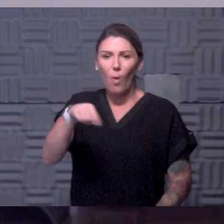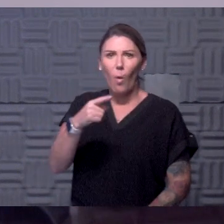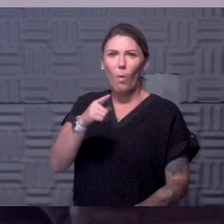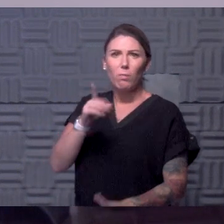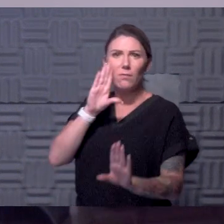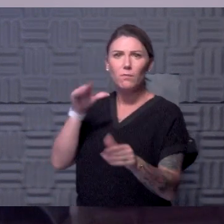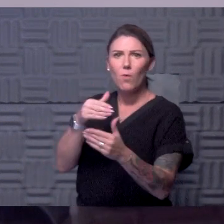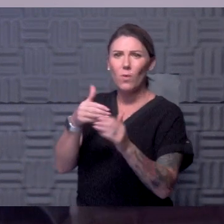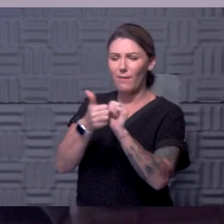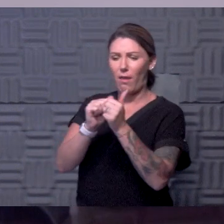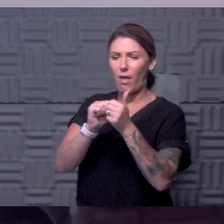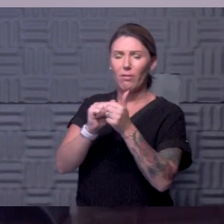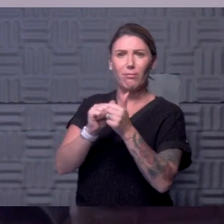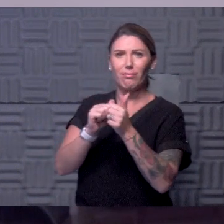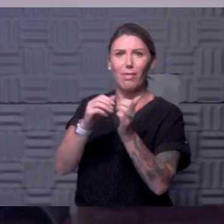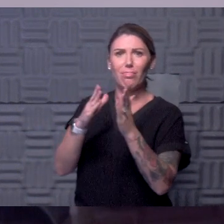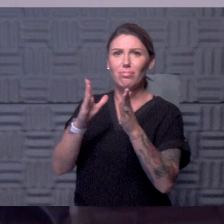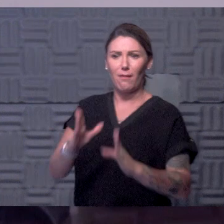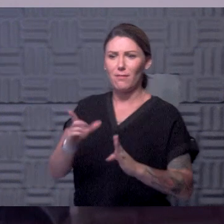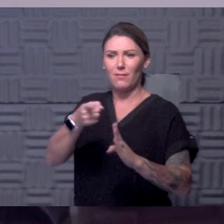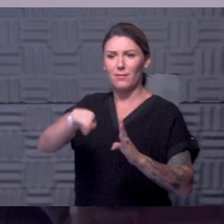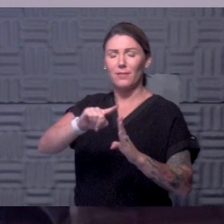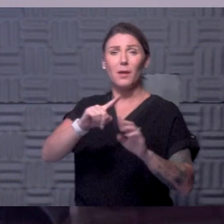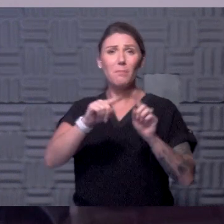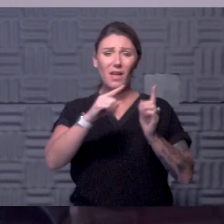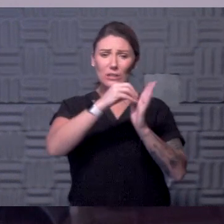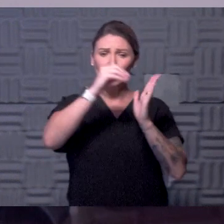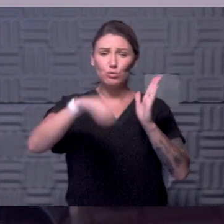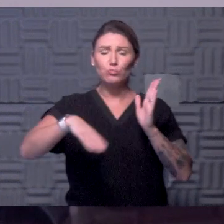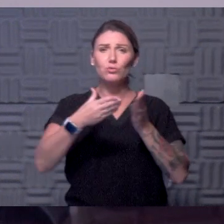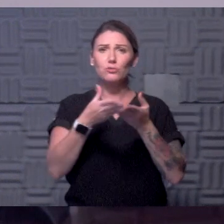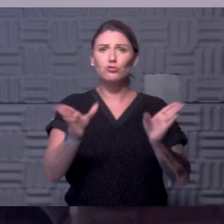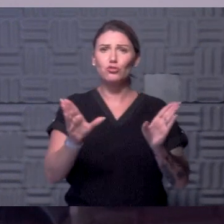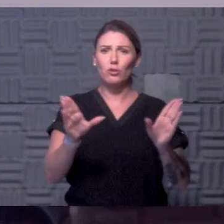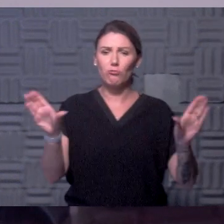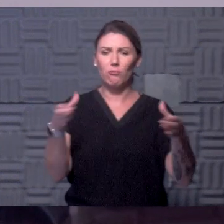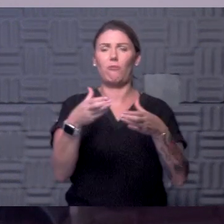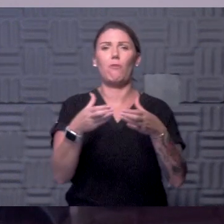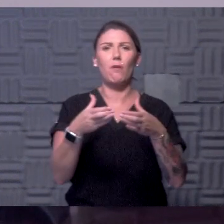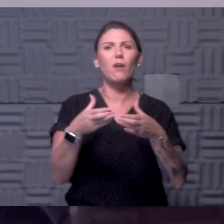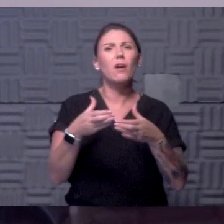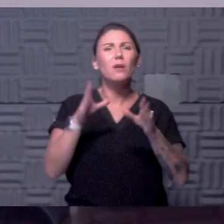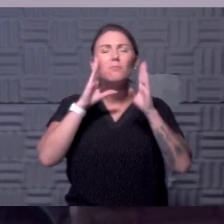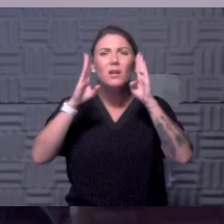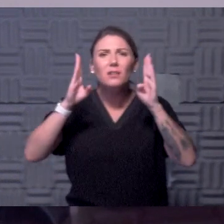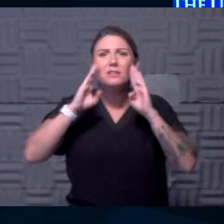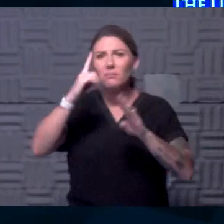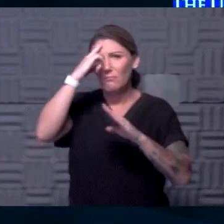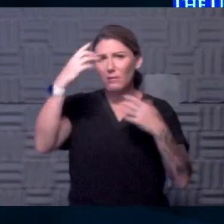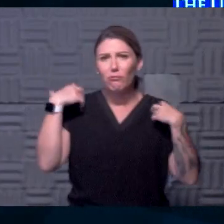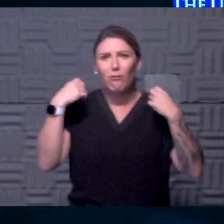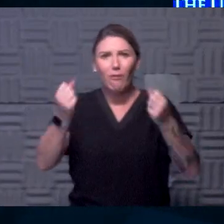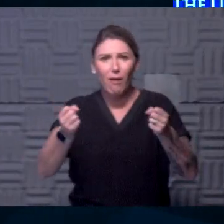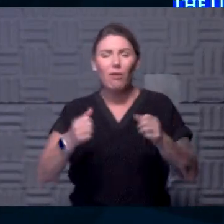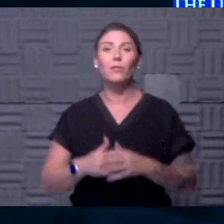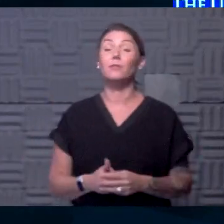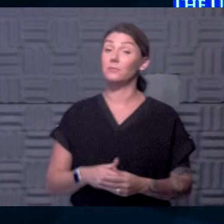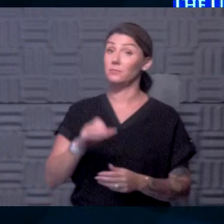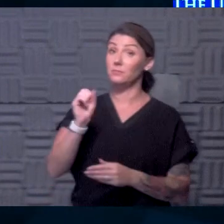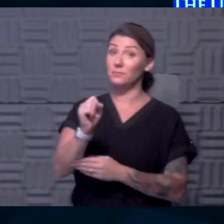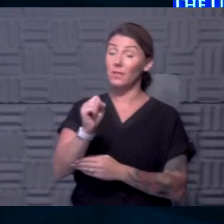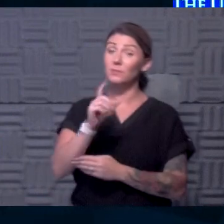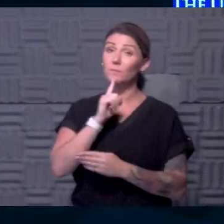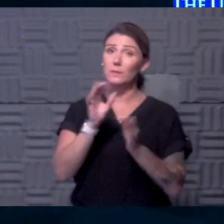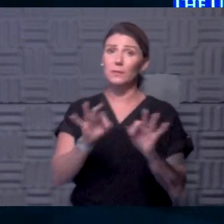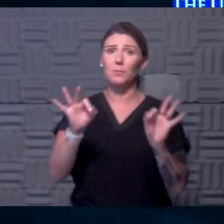athletic population, but students in general, is let's keep it, pay attention to the mental health aspects. Yeah, it is important. We know that